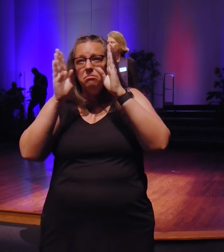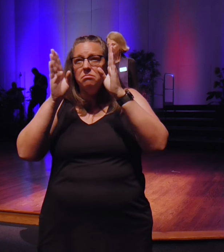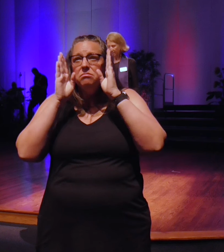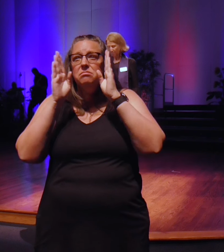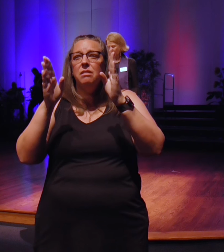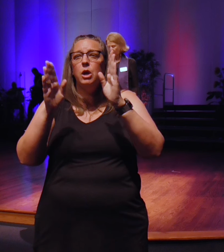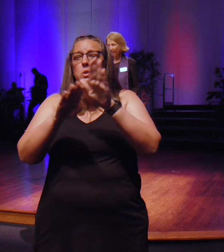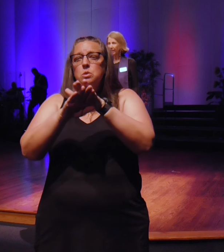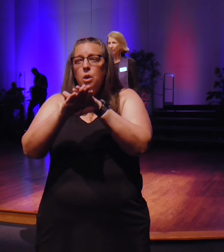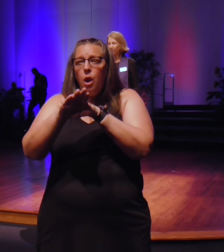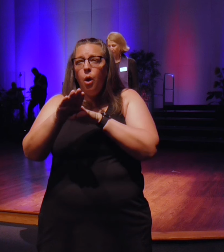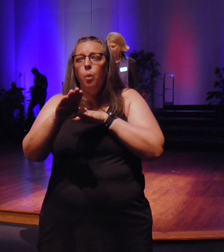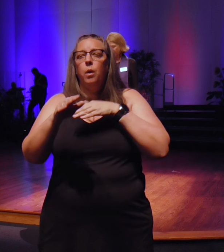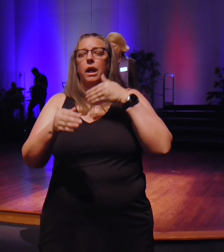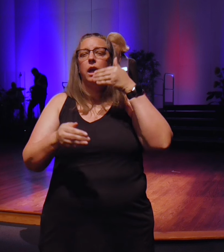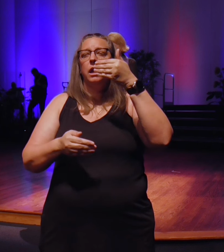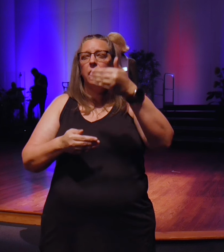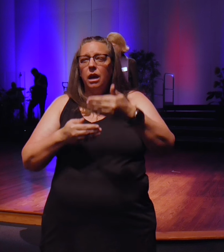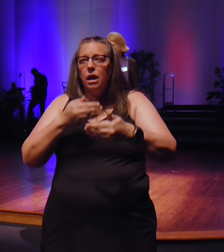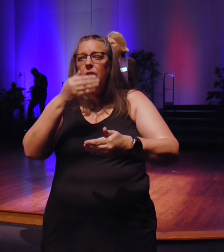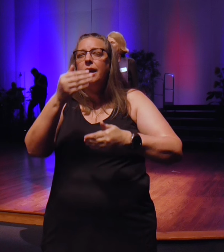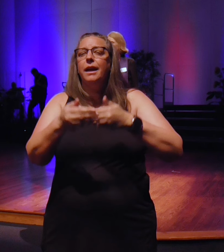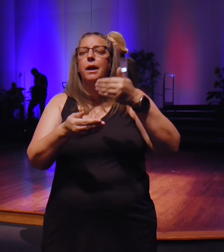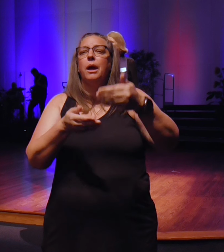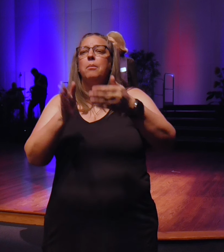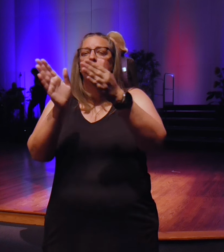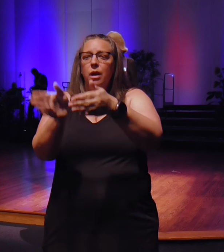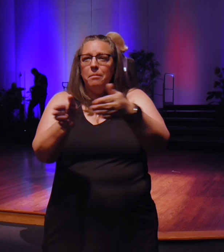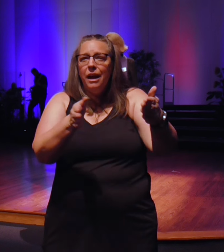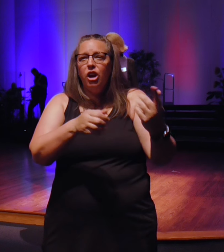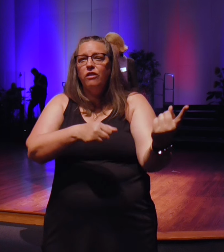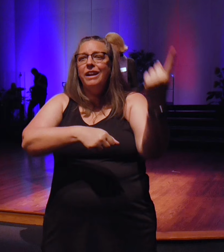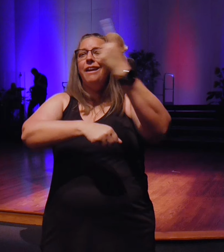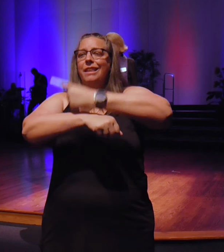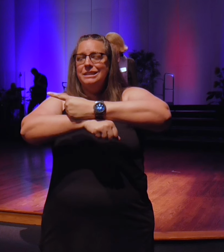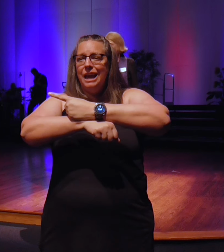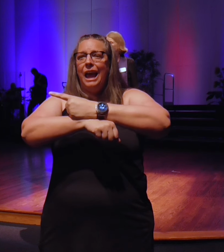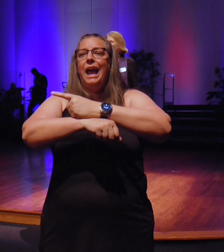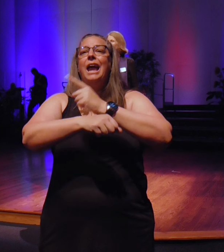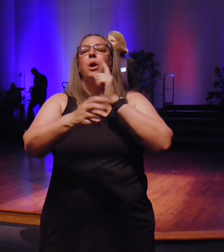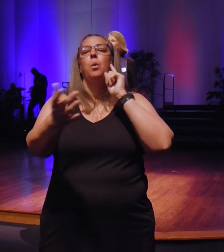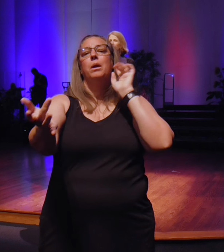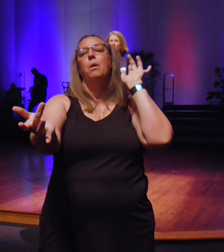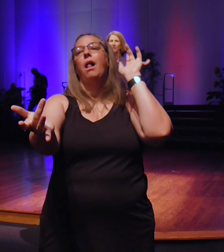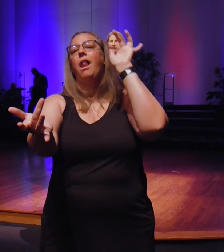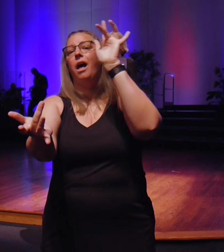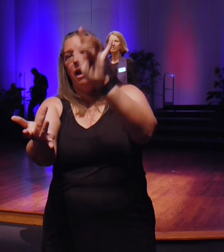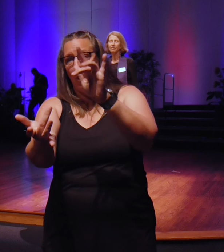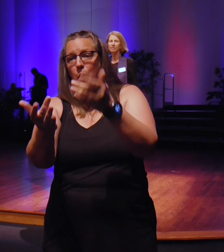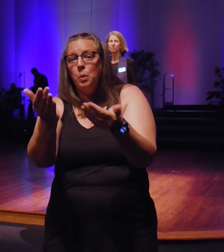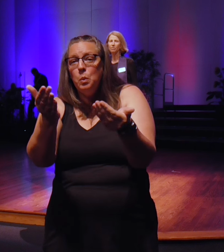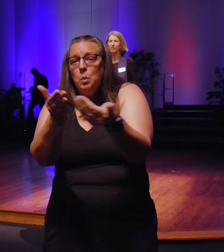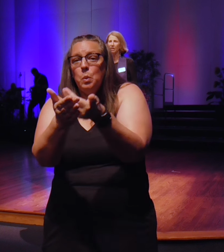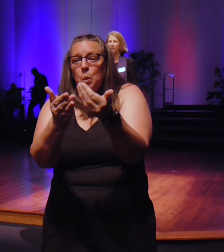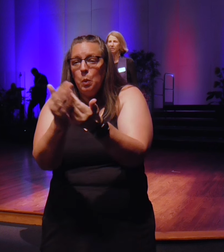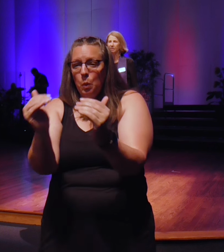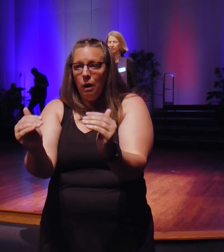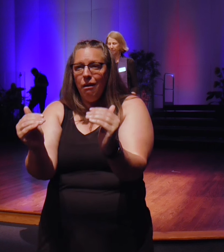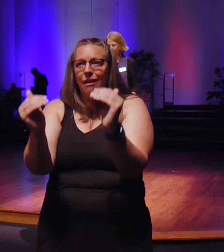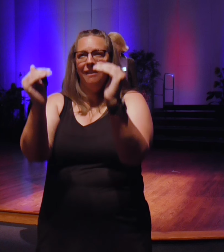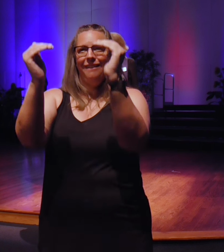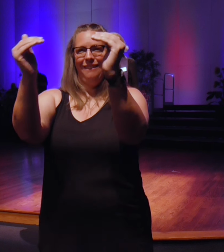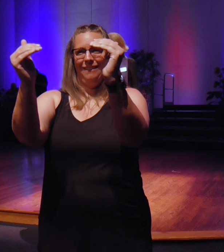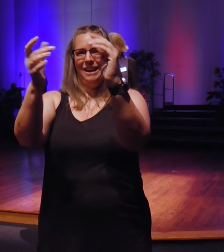and gradually prepare for the day when we will reach out to a new level of being with